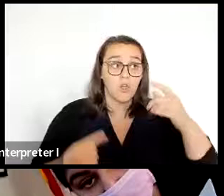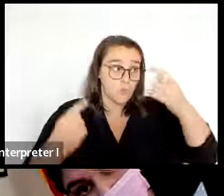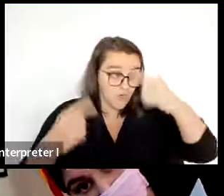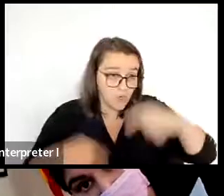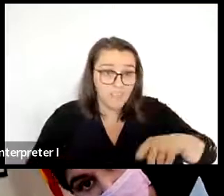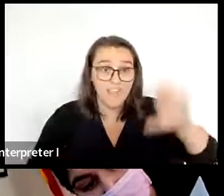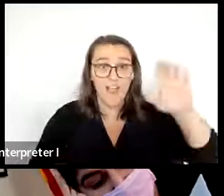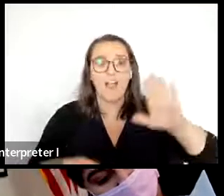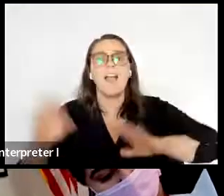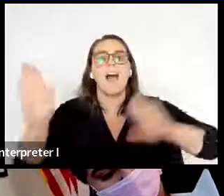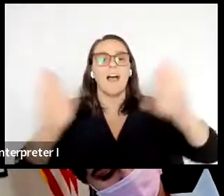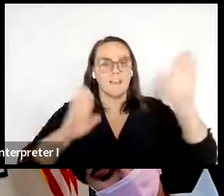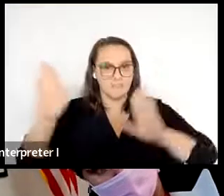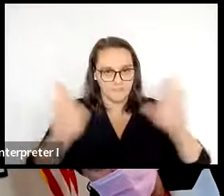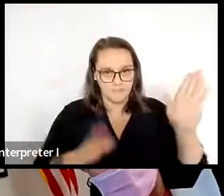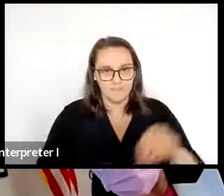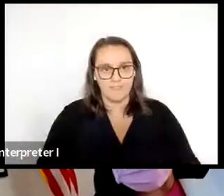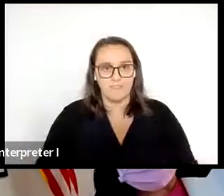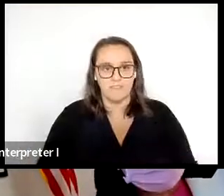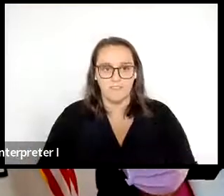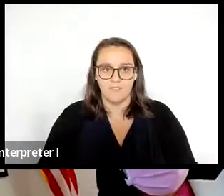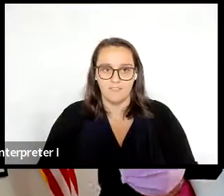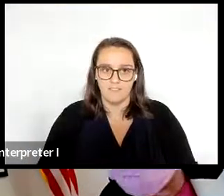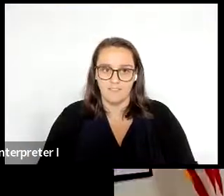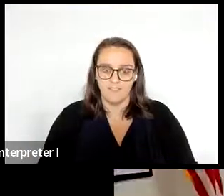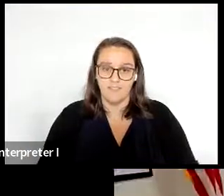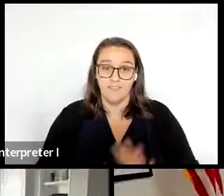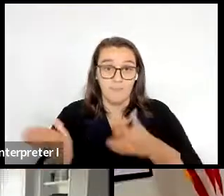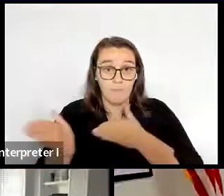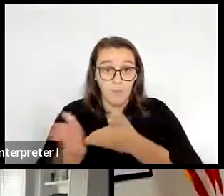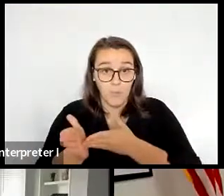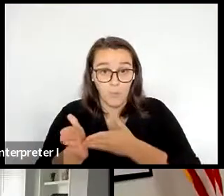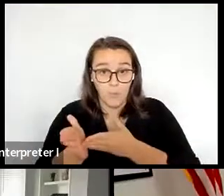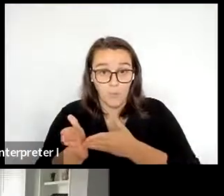aye. Aye. Are there any opposed?